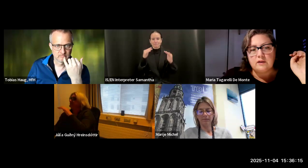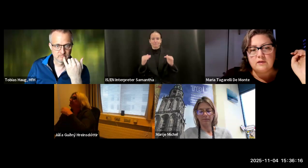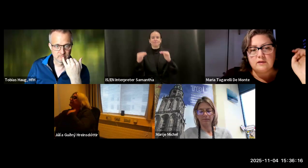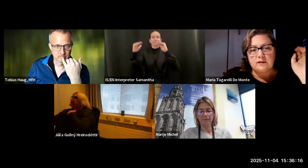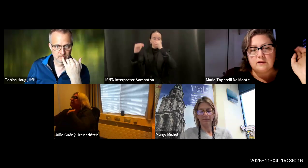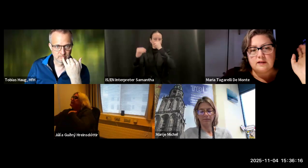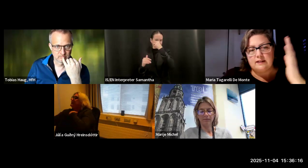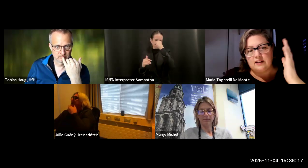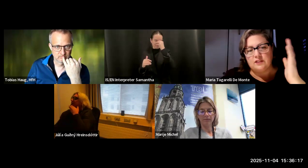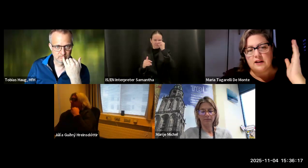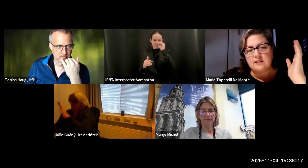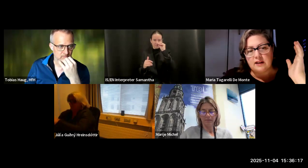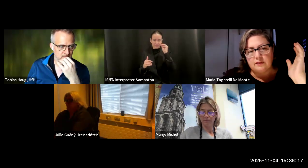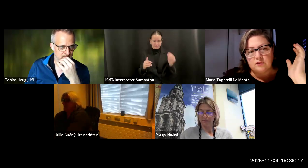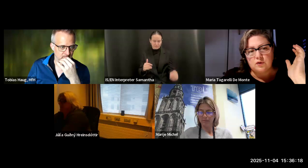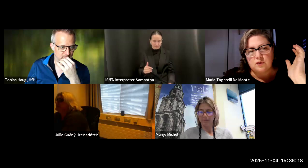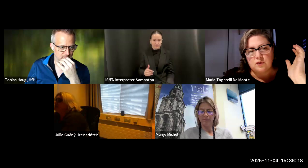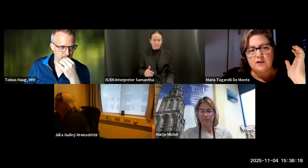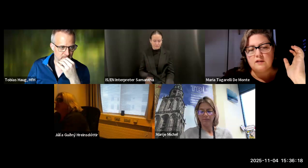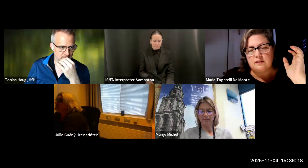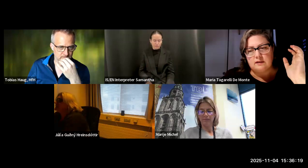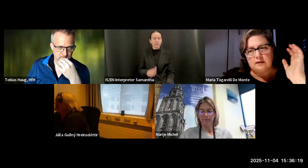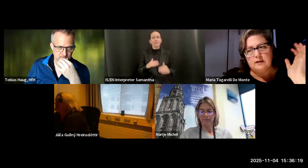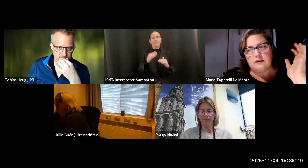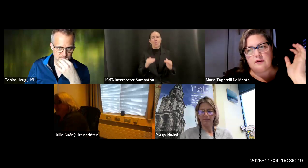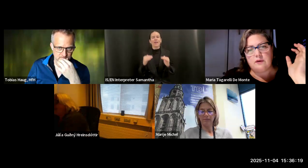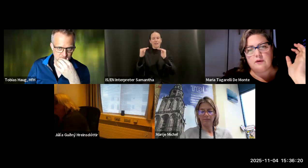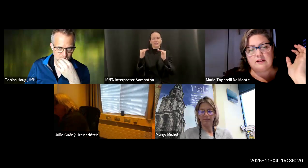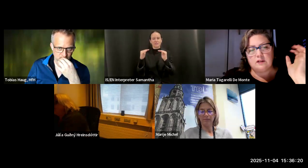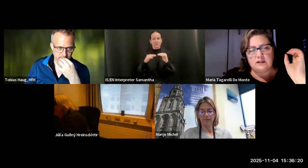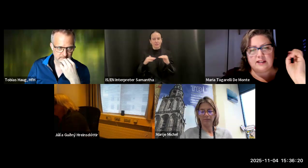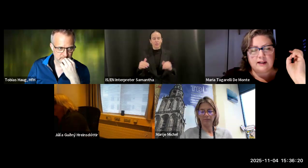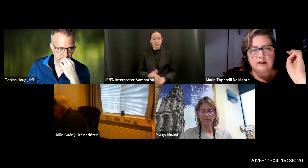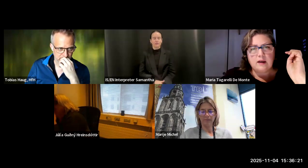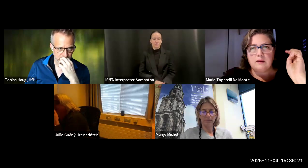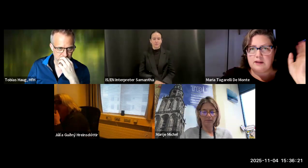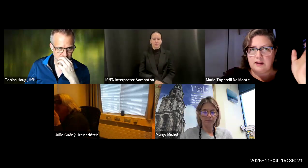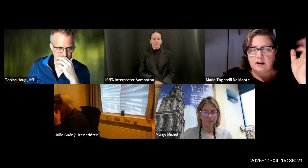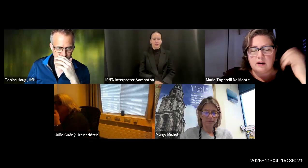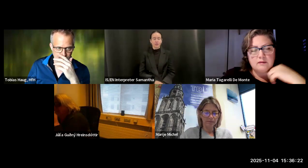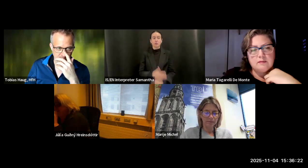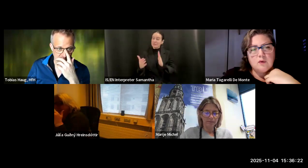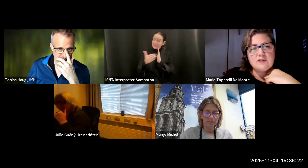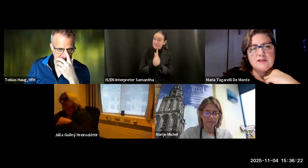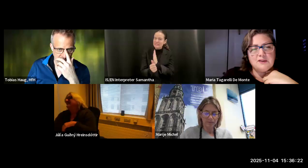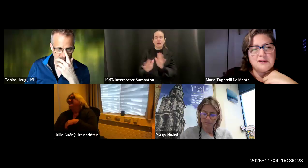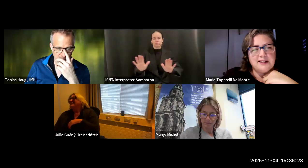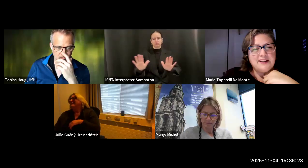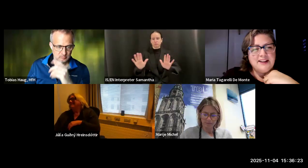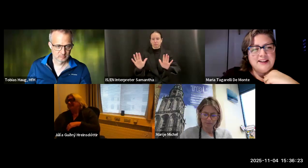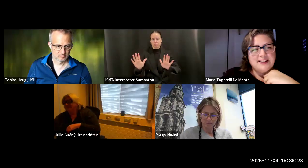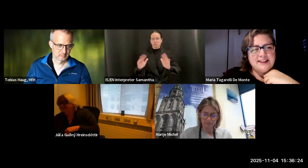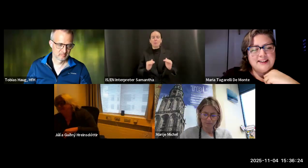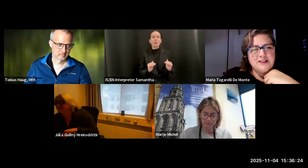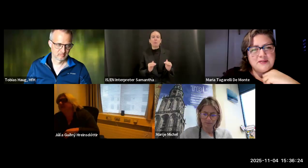are beginners in the advanced level. So they are not very skilled yet, but they are more